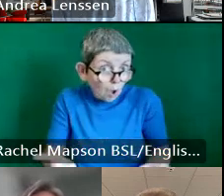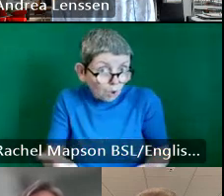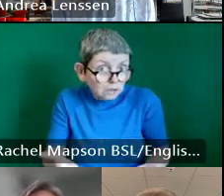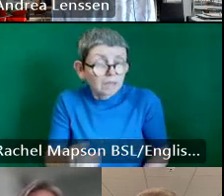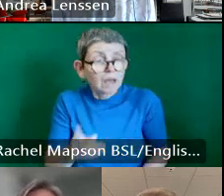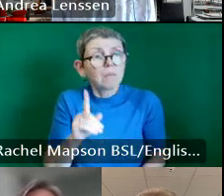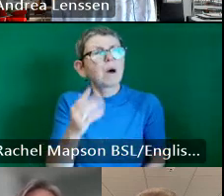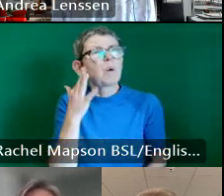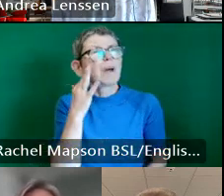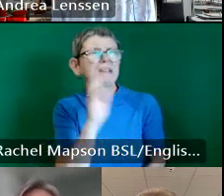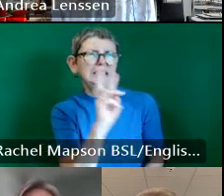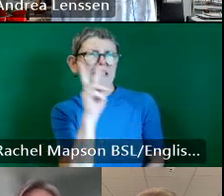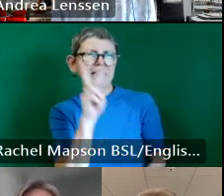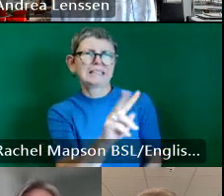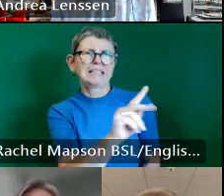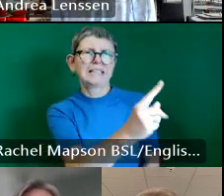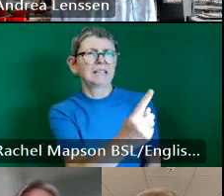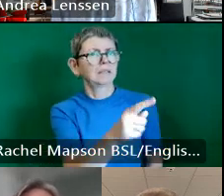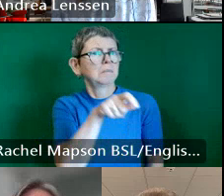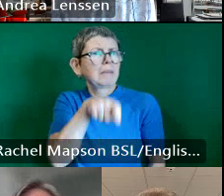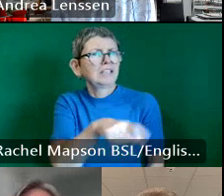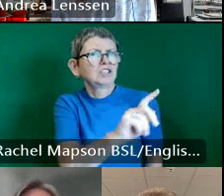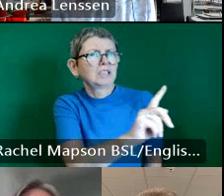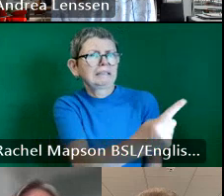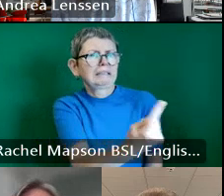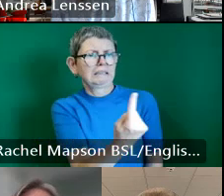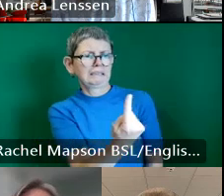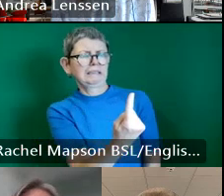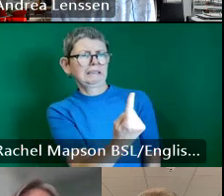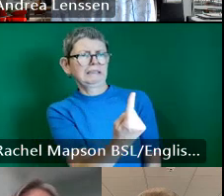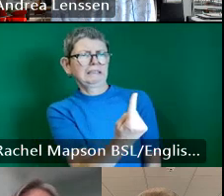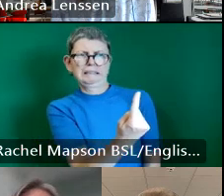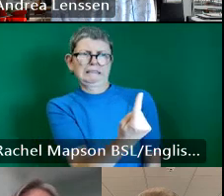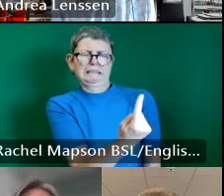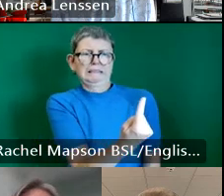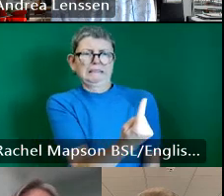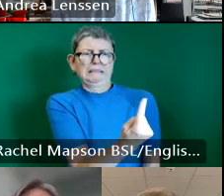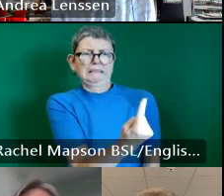office, they also it activates these